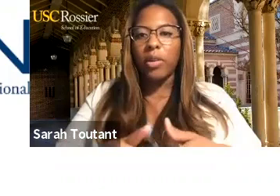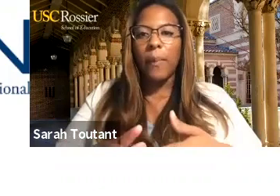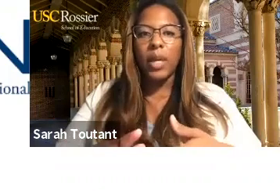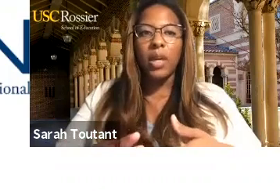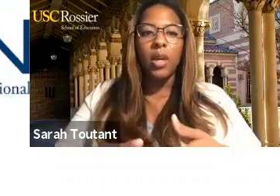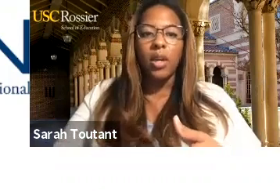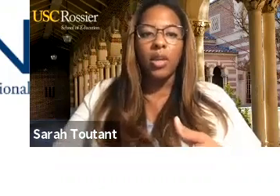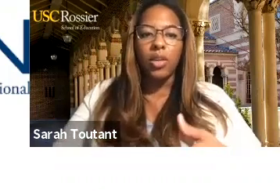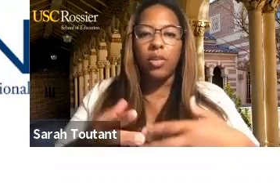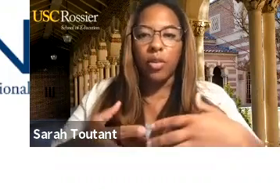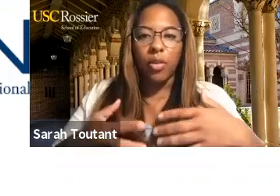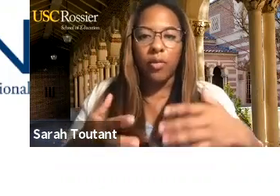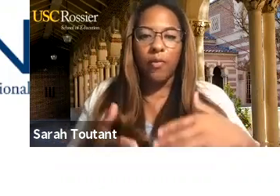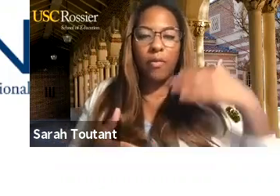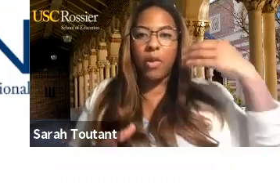whether that be